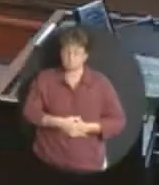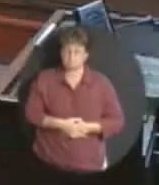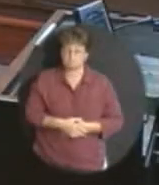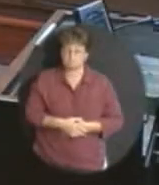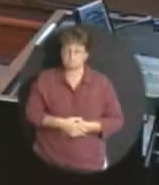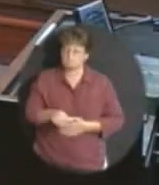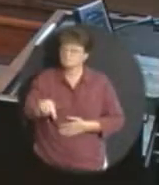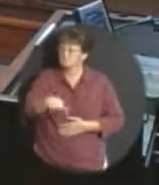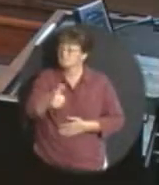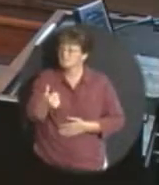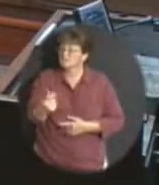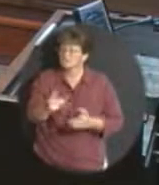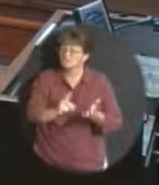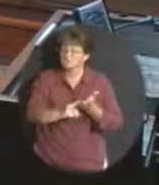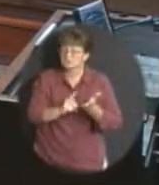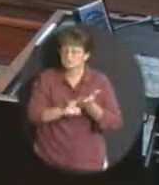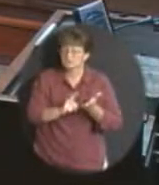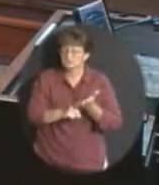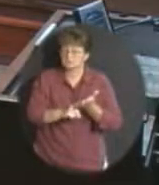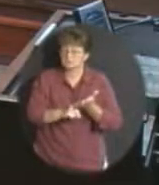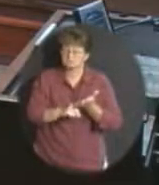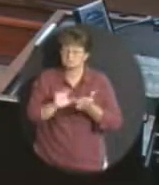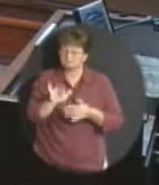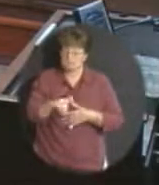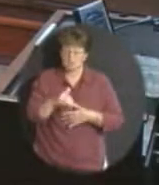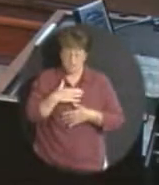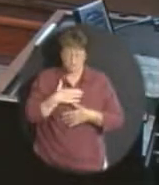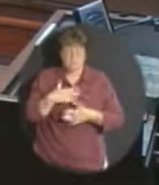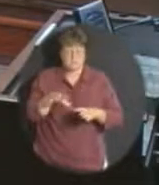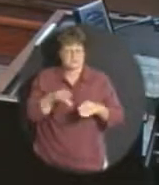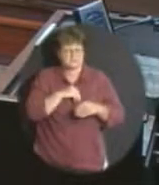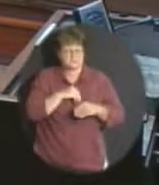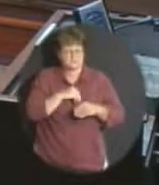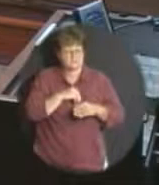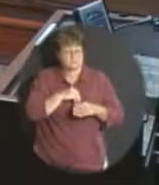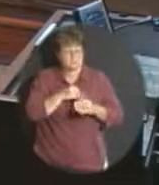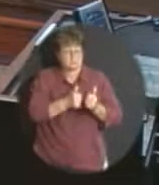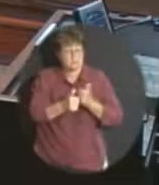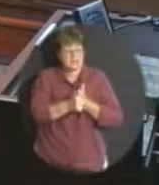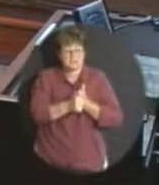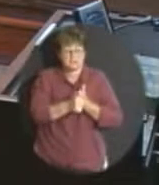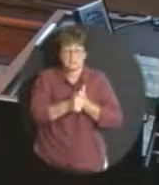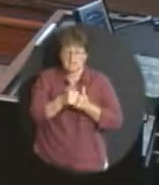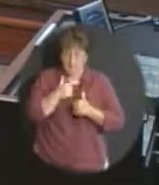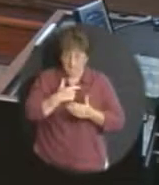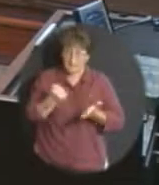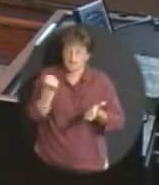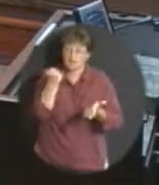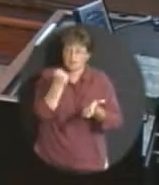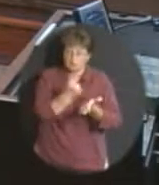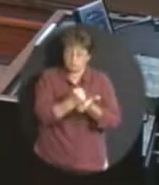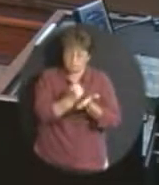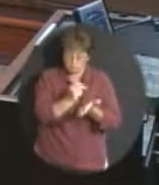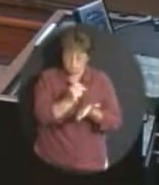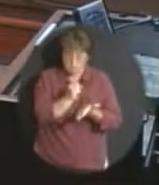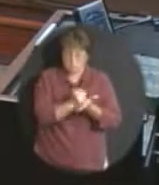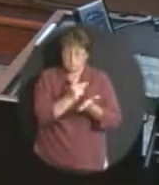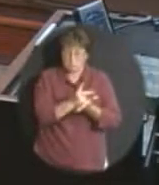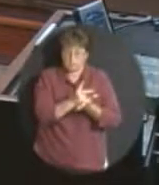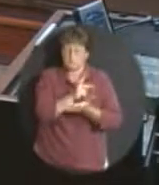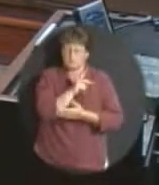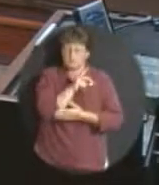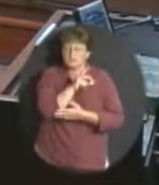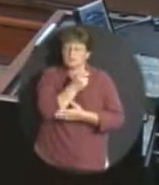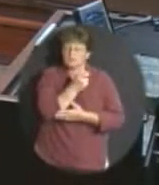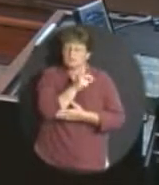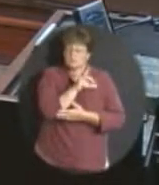Any more discussion? With that, then I would entertain a motion. Well, I move to approve the 2012-2013